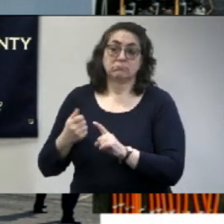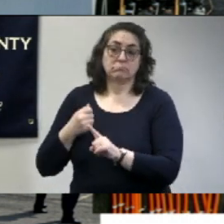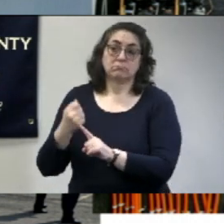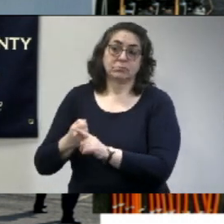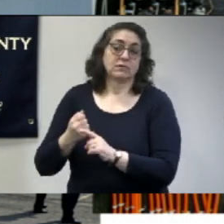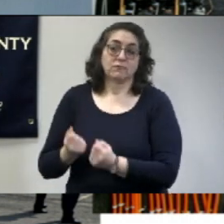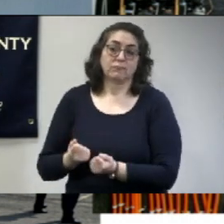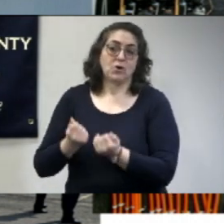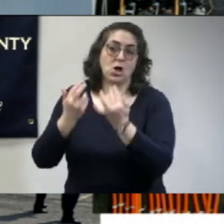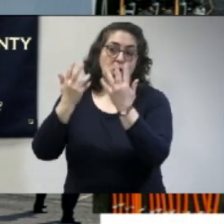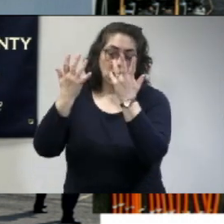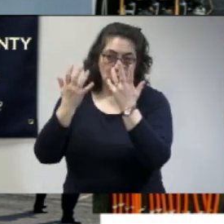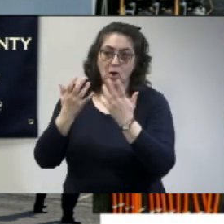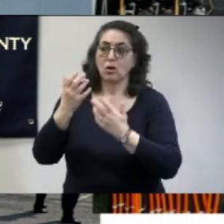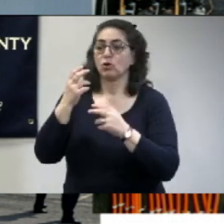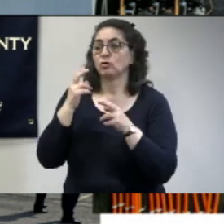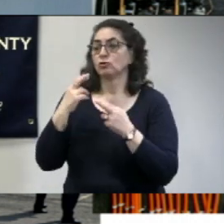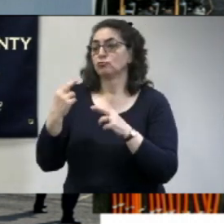Totowa Woodland Park Quarter.